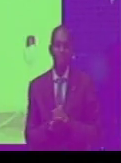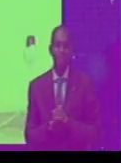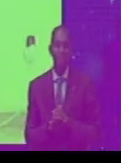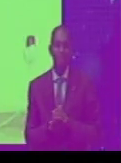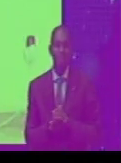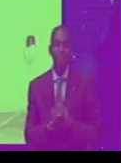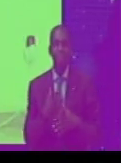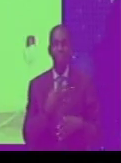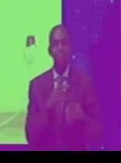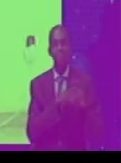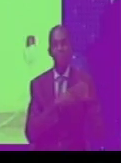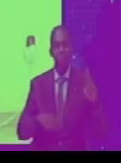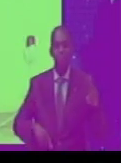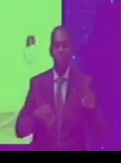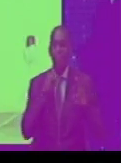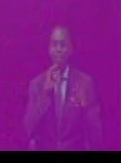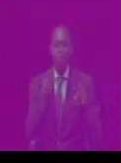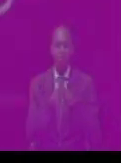the lord